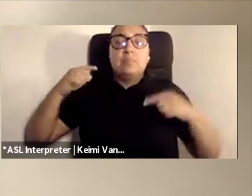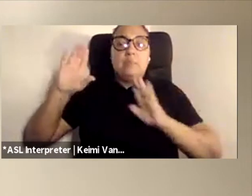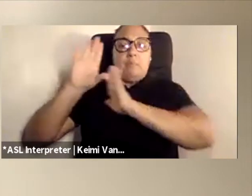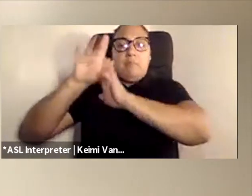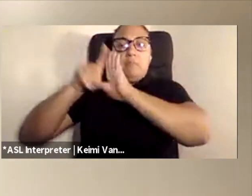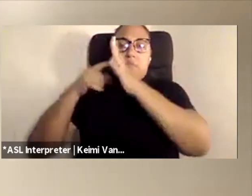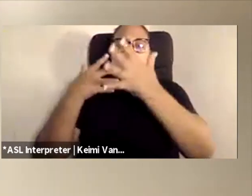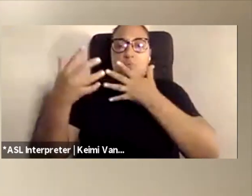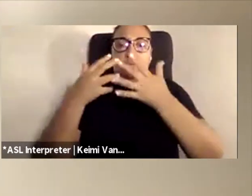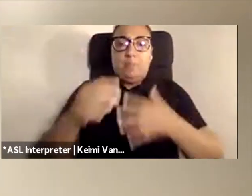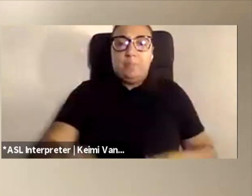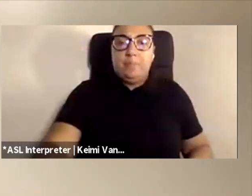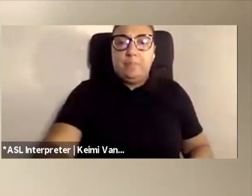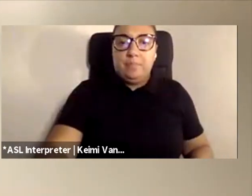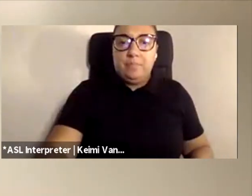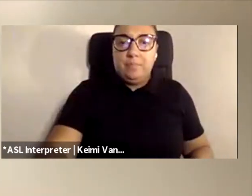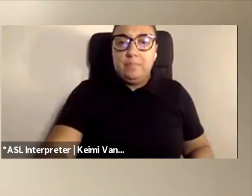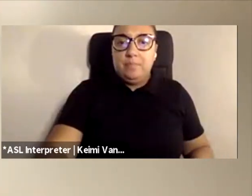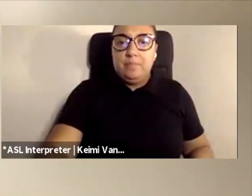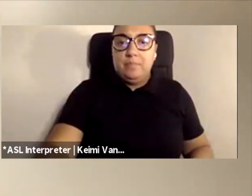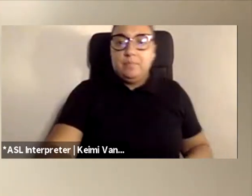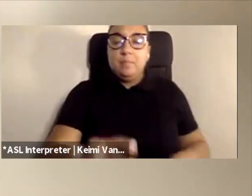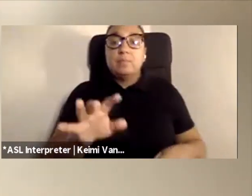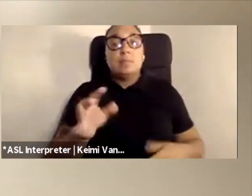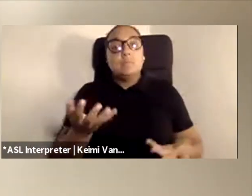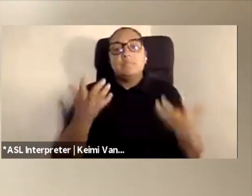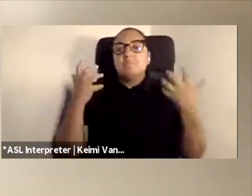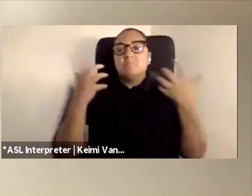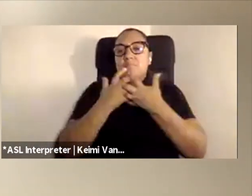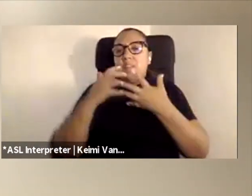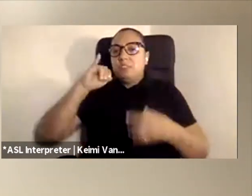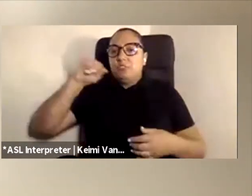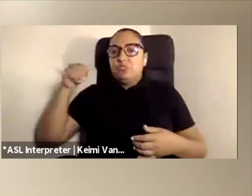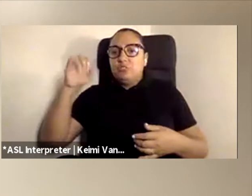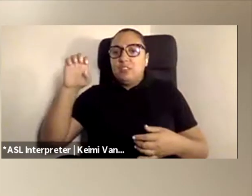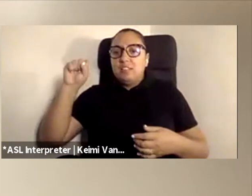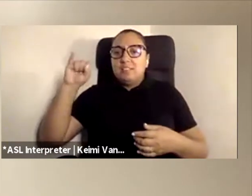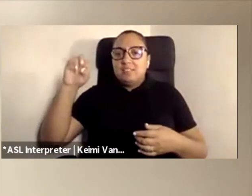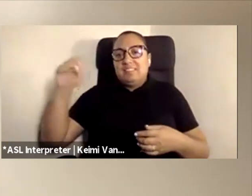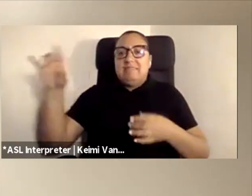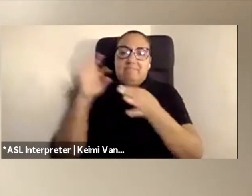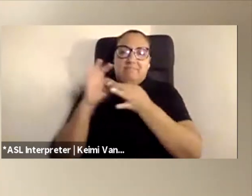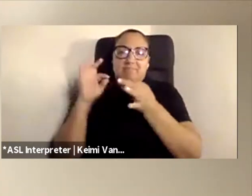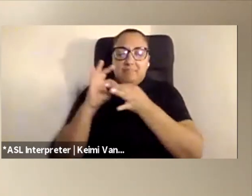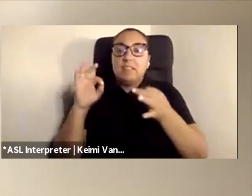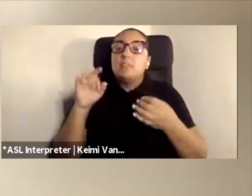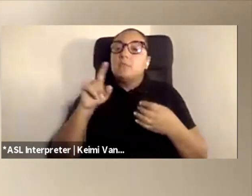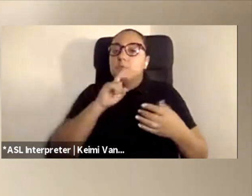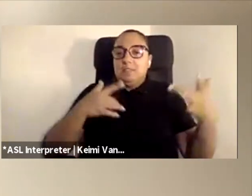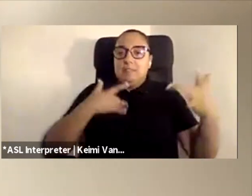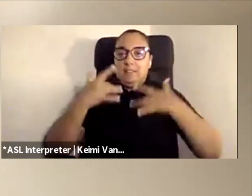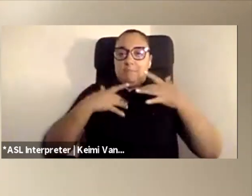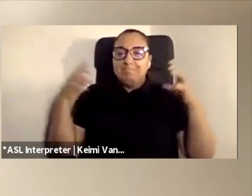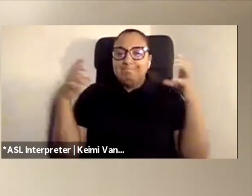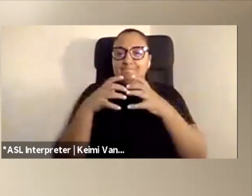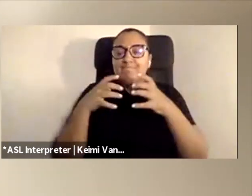Jesse mentioned, we're excited to be in community space with you all, utilizing practices we have shared within JCOM this past year. First, we'll be